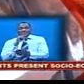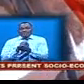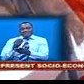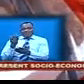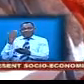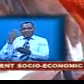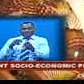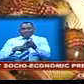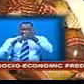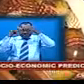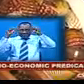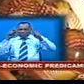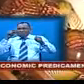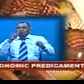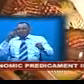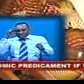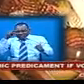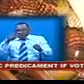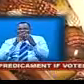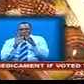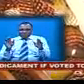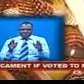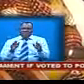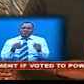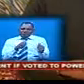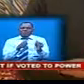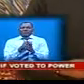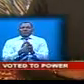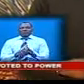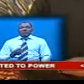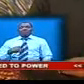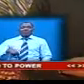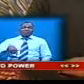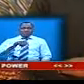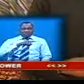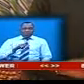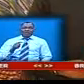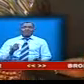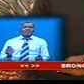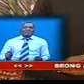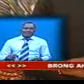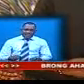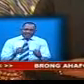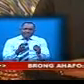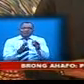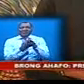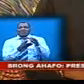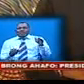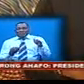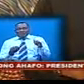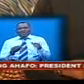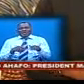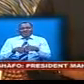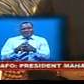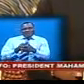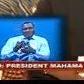former vice president a peaceful man and disciplinarian. We should all endeavor to emulate the